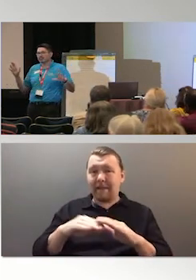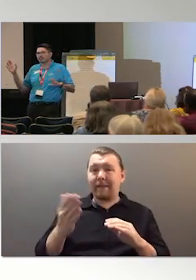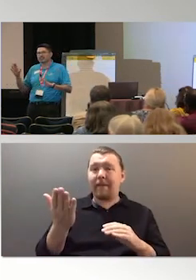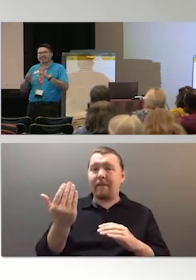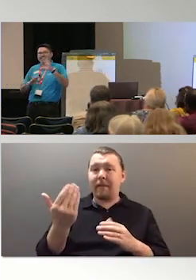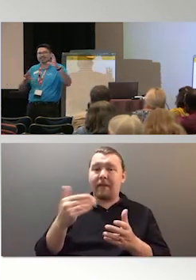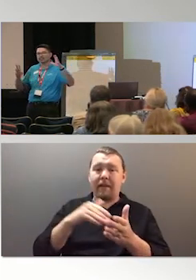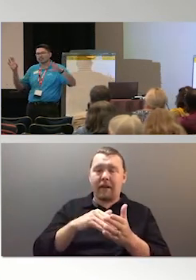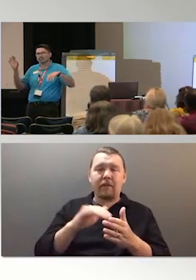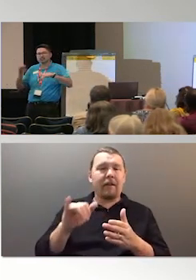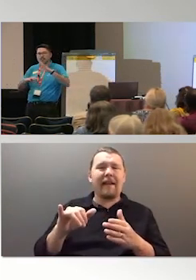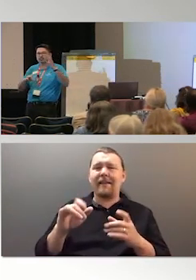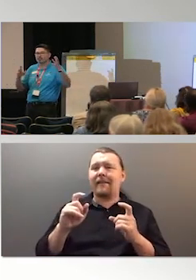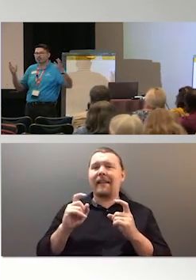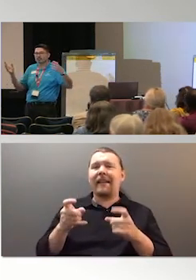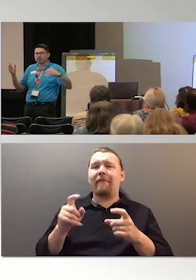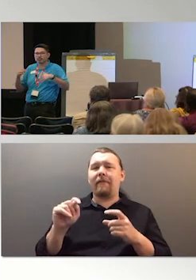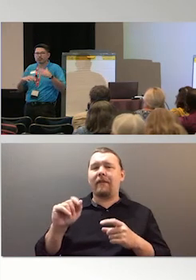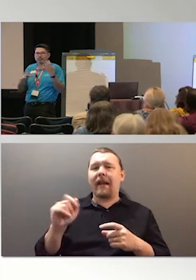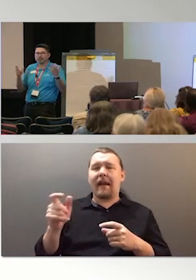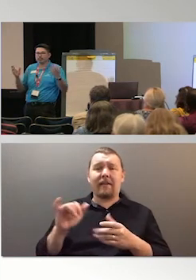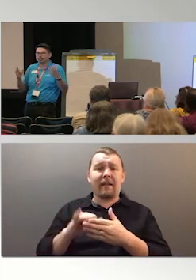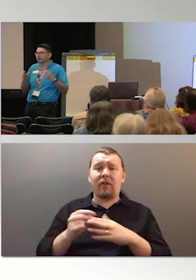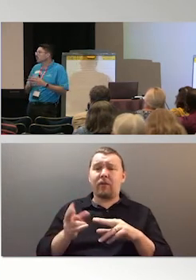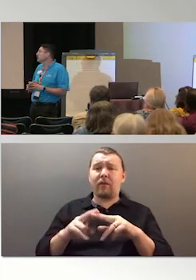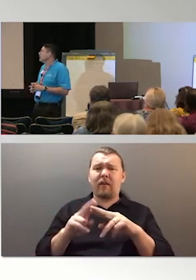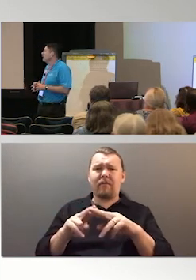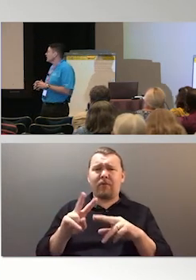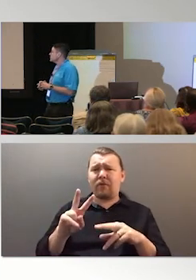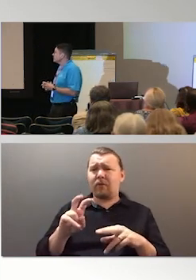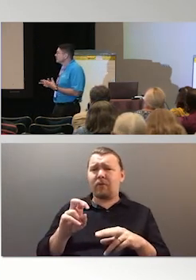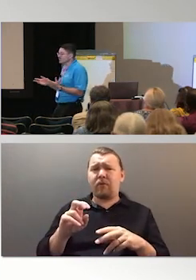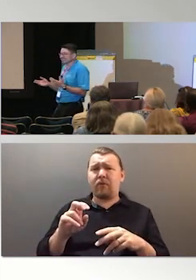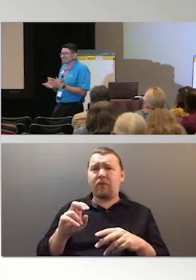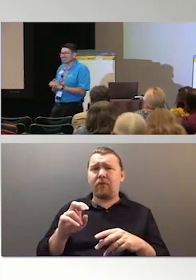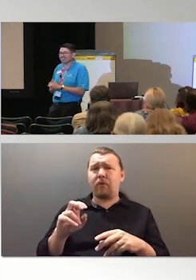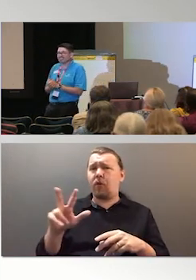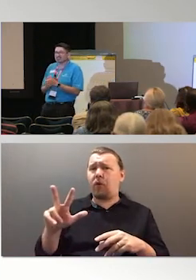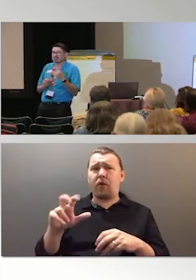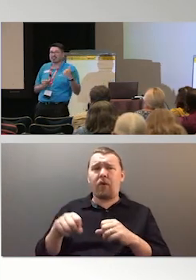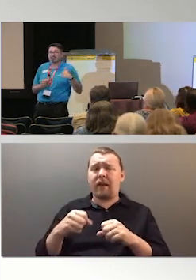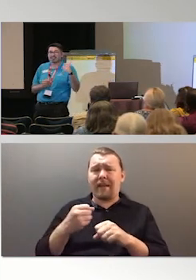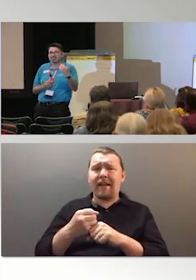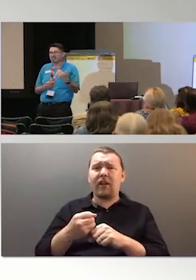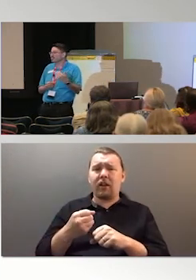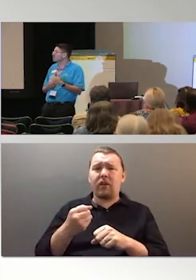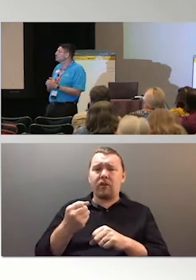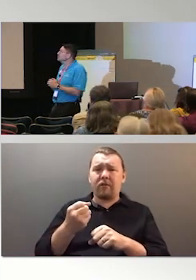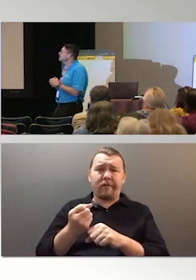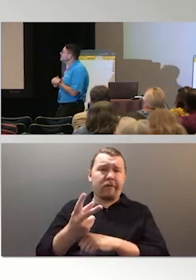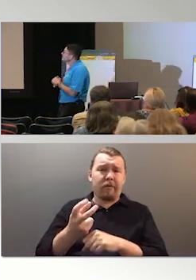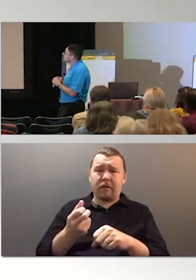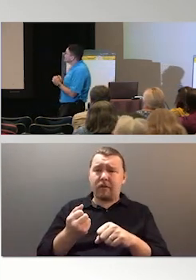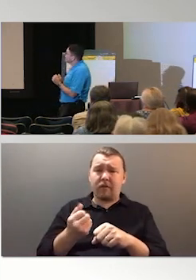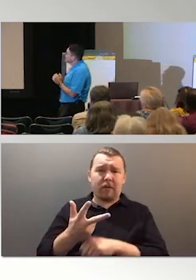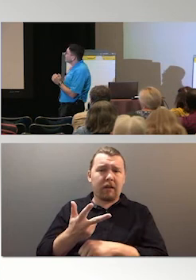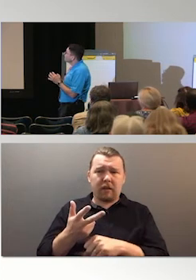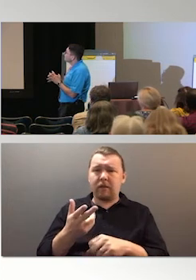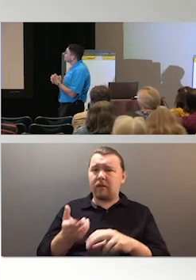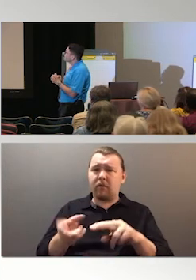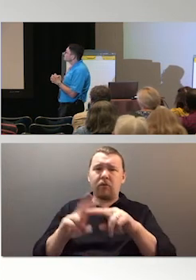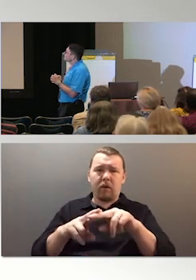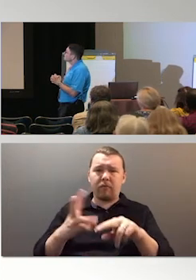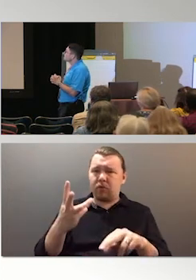the gifting tax. That goes up every 2 to 3 years. So I expect it to be $16,000 probably at the end of next year.